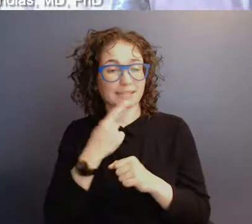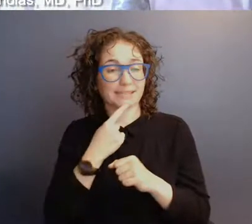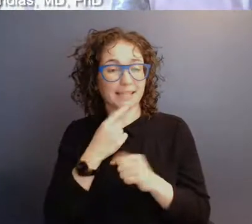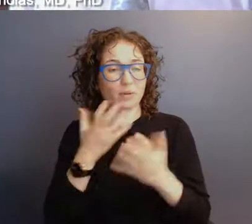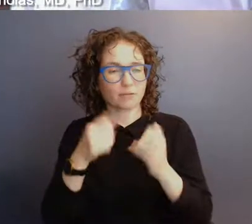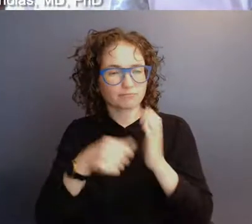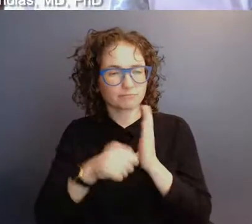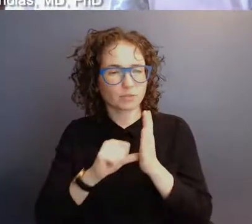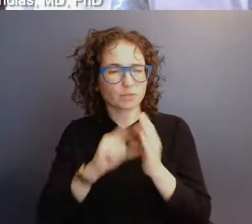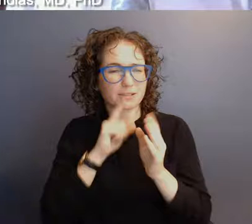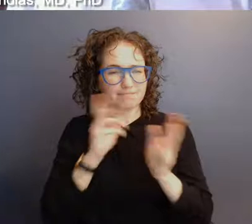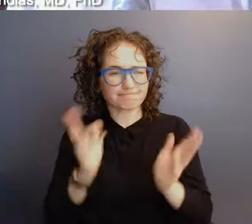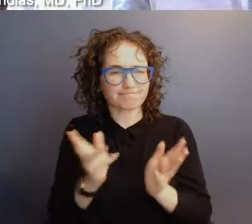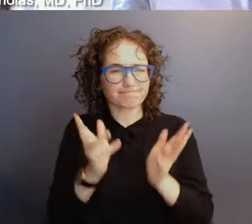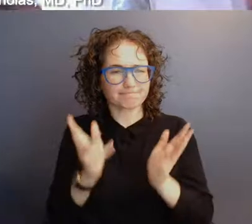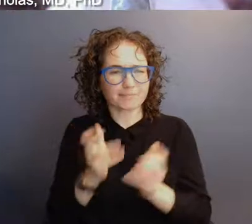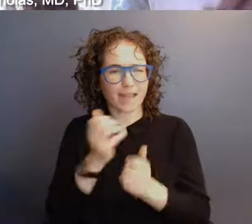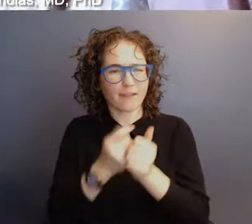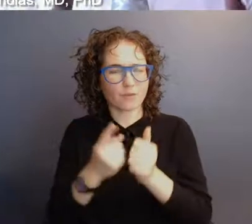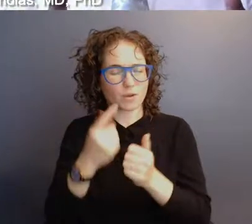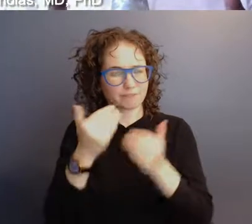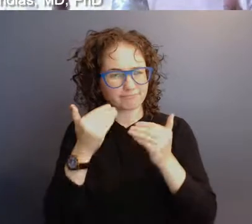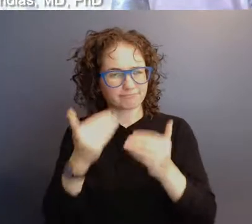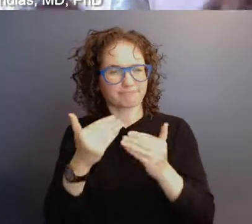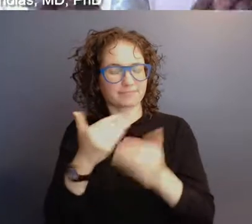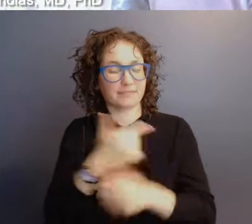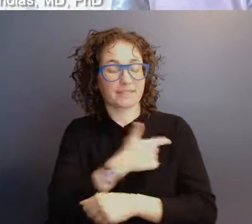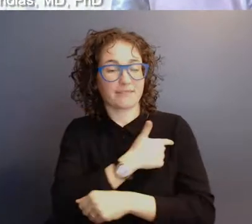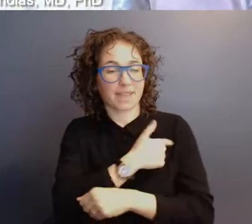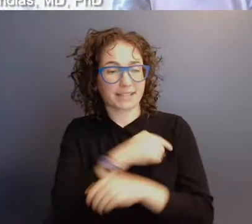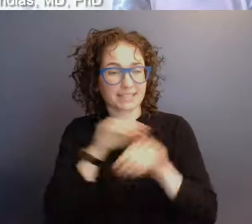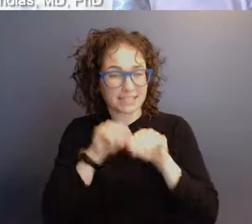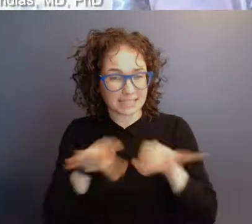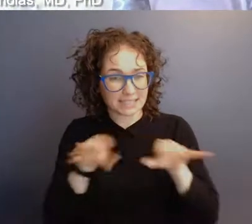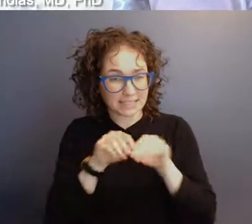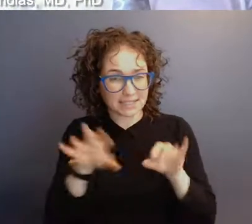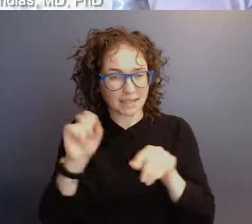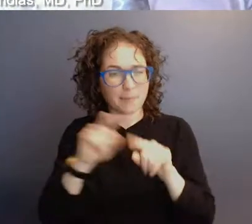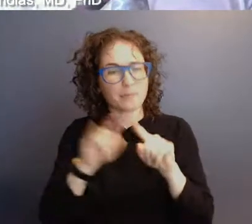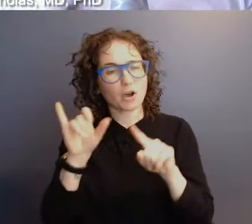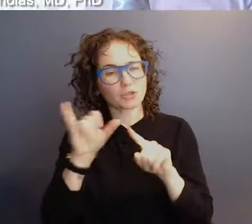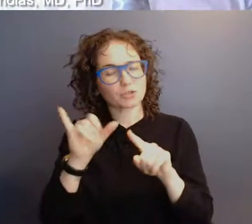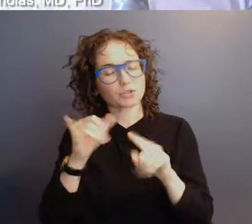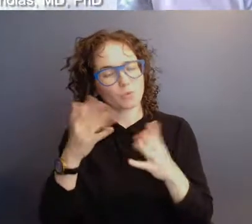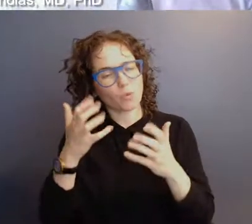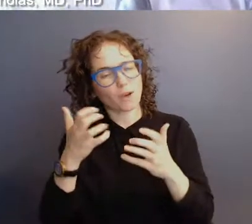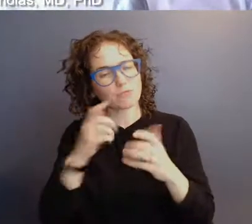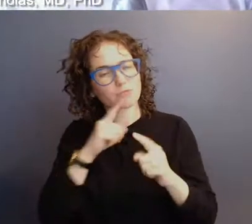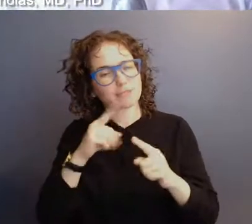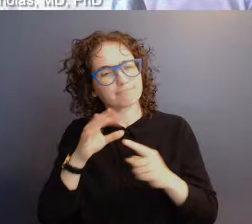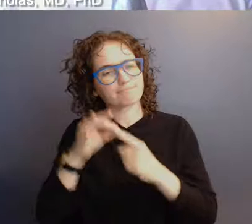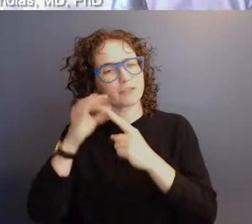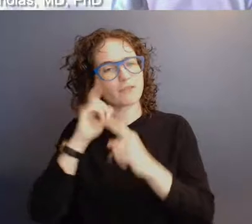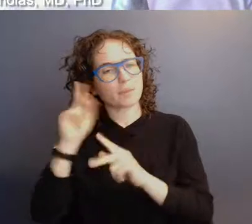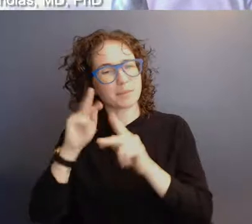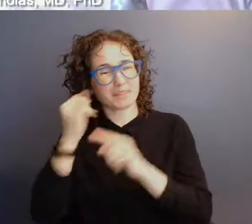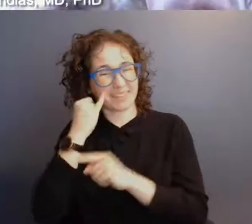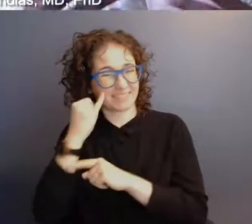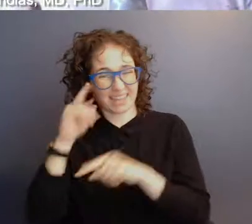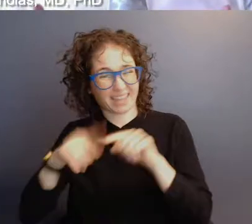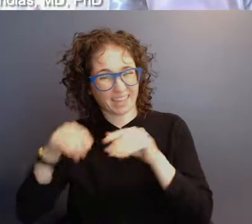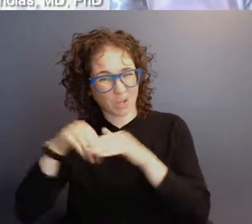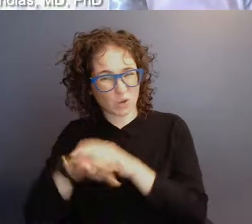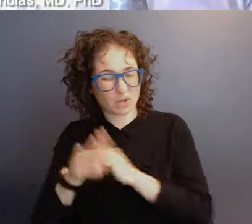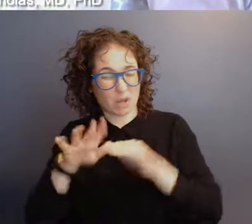to get everybody there with these mass vaccination sites, but we're also making allowances for people where those sites just won't work.